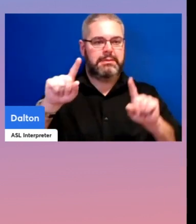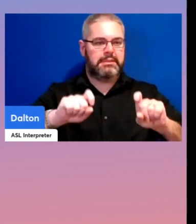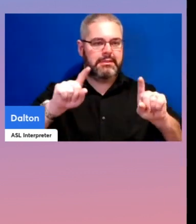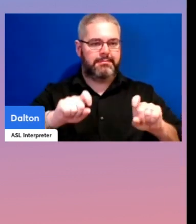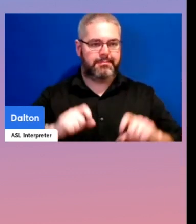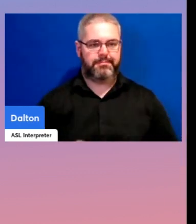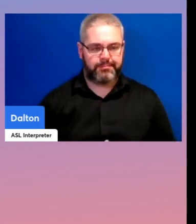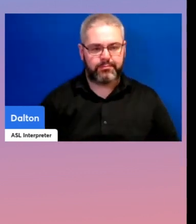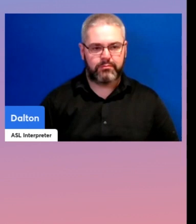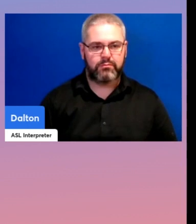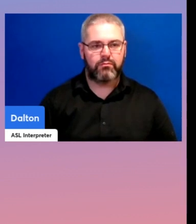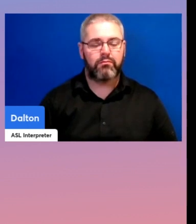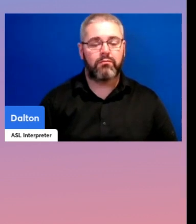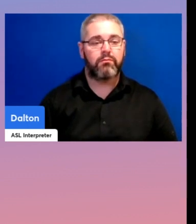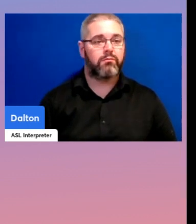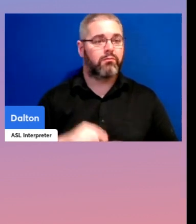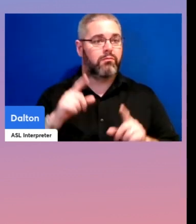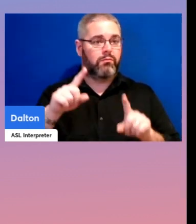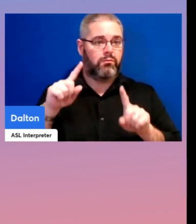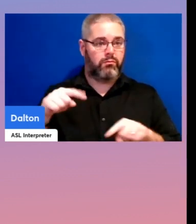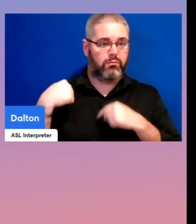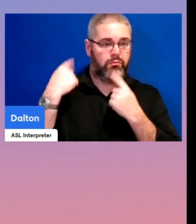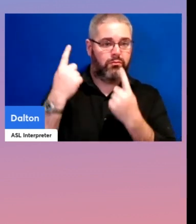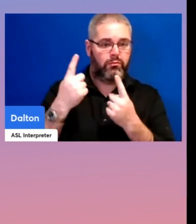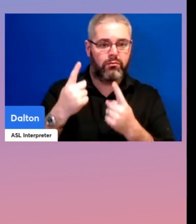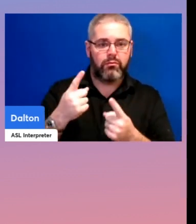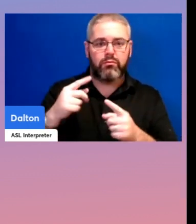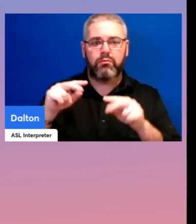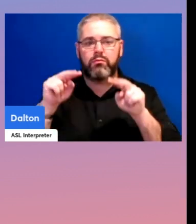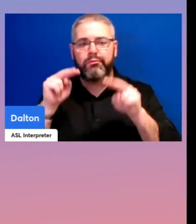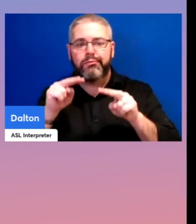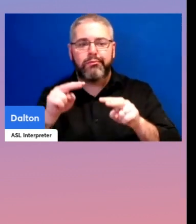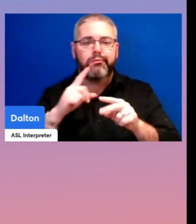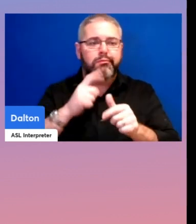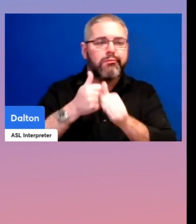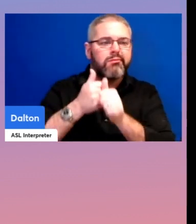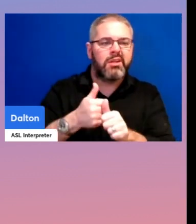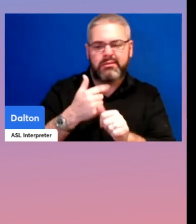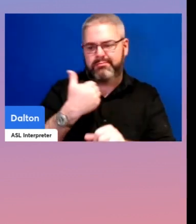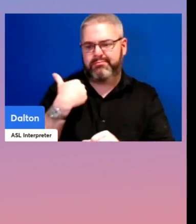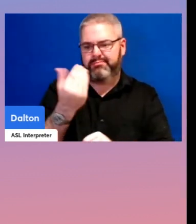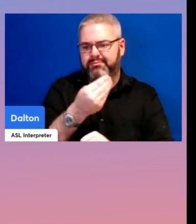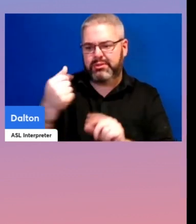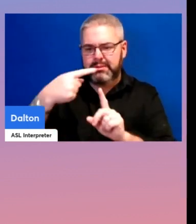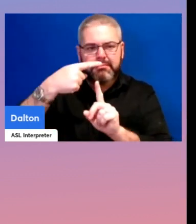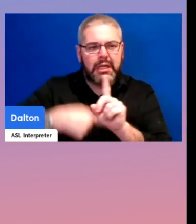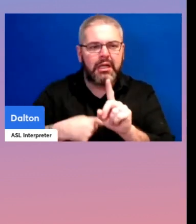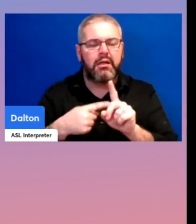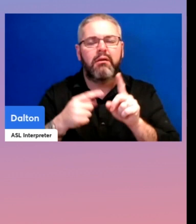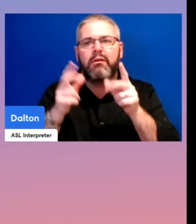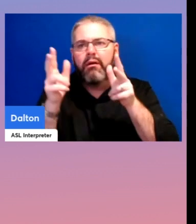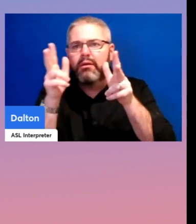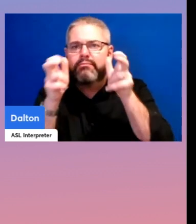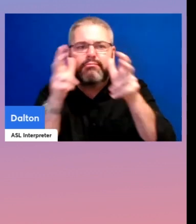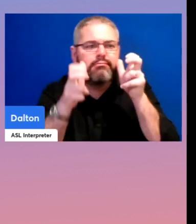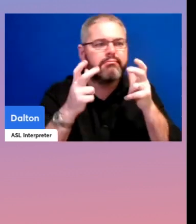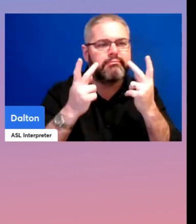So if you have been following the HashiCorp community during the past few months, you've probably heard a lot about and